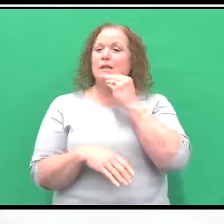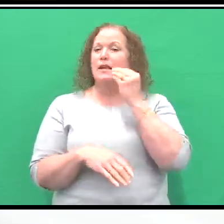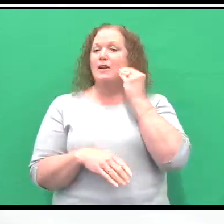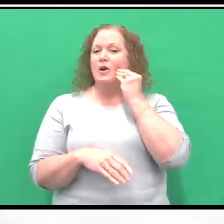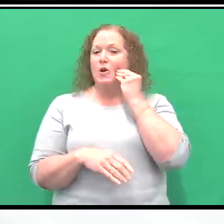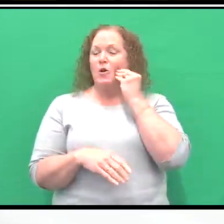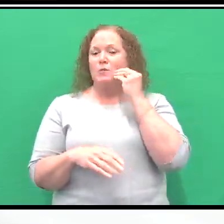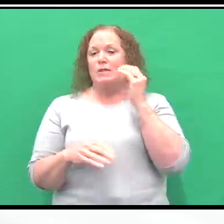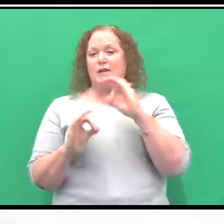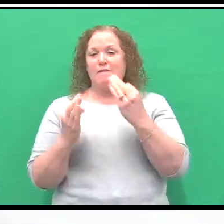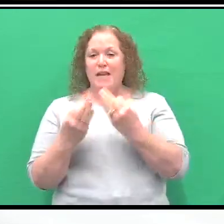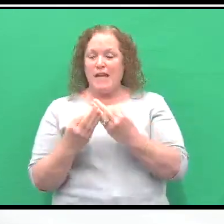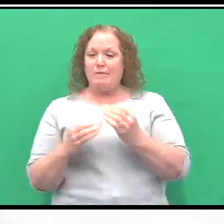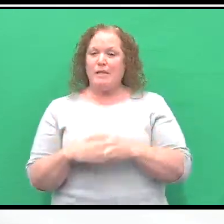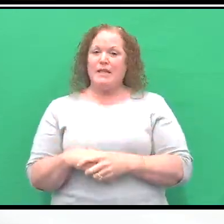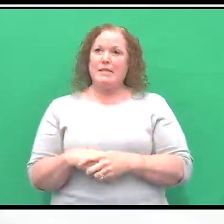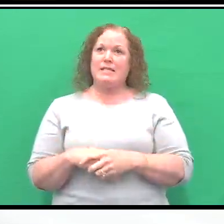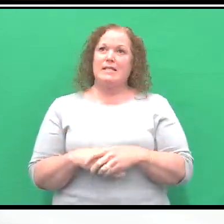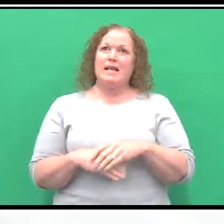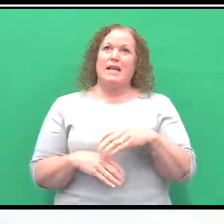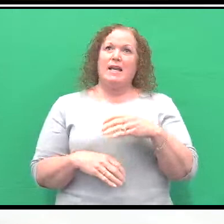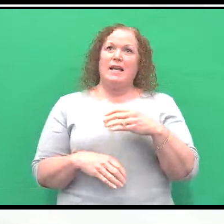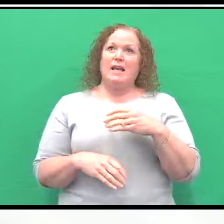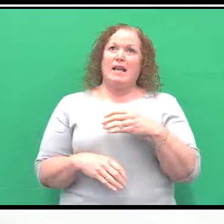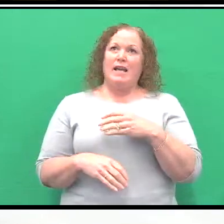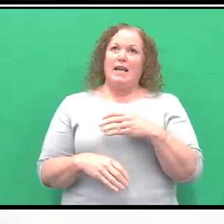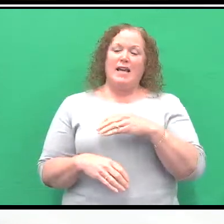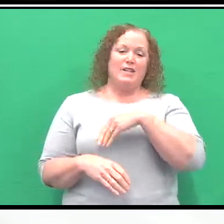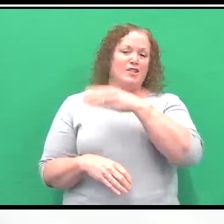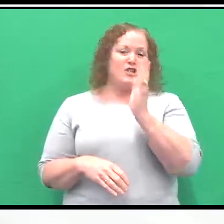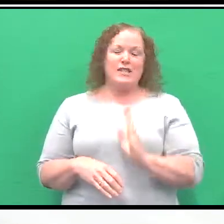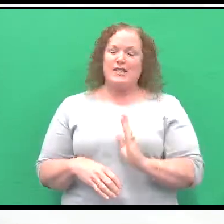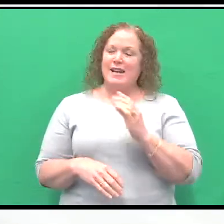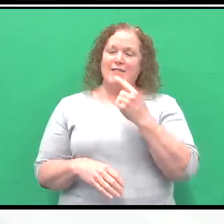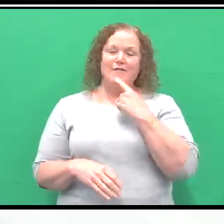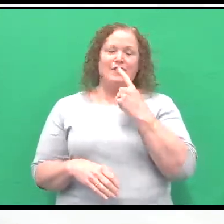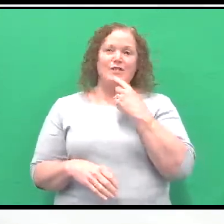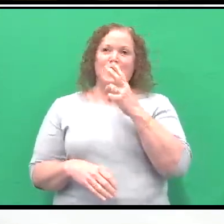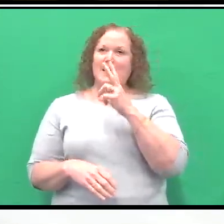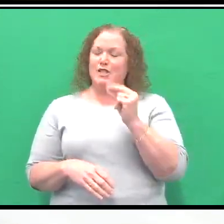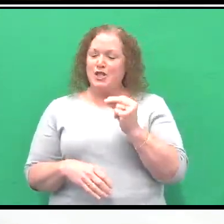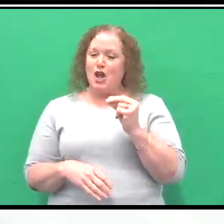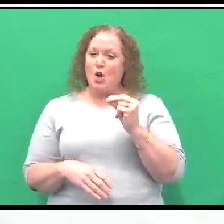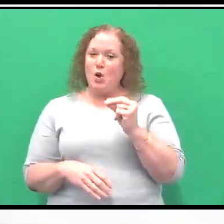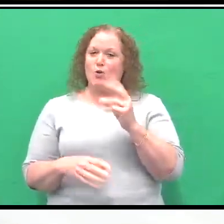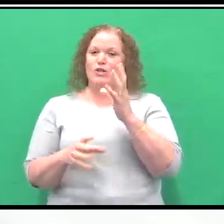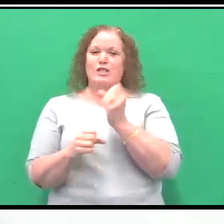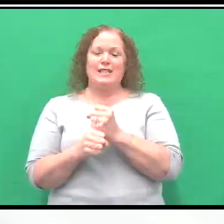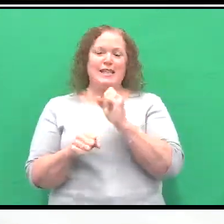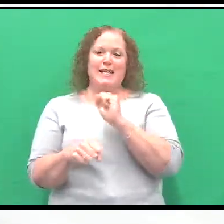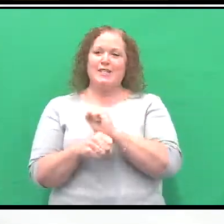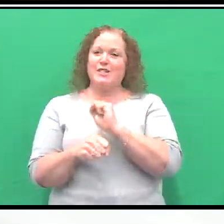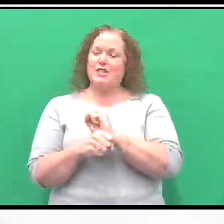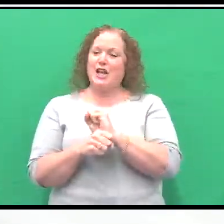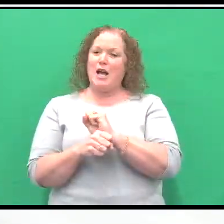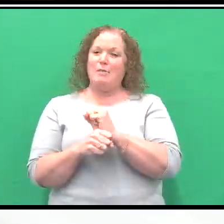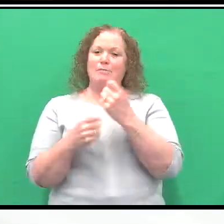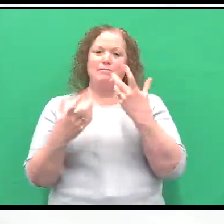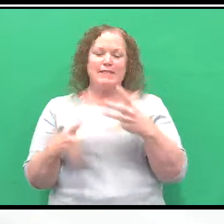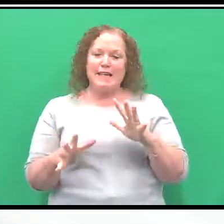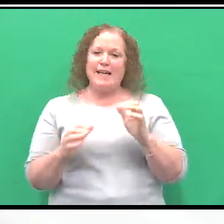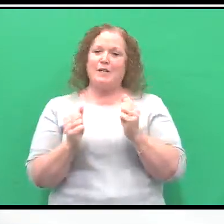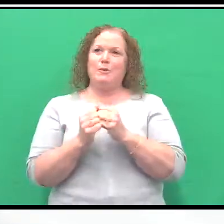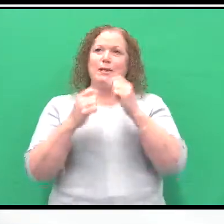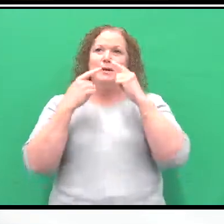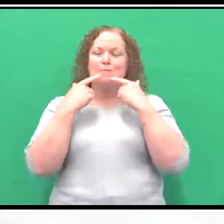on her face. And as I said before, she never says no and gets the job done with a big smile on her face. So these are the